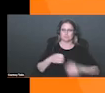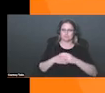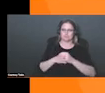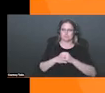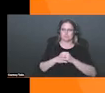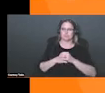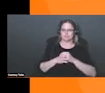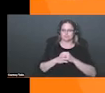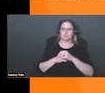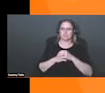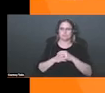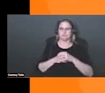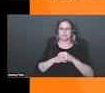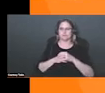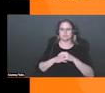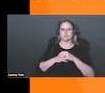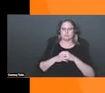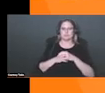proposals.